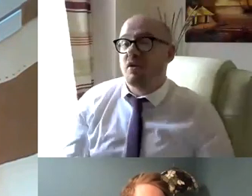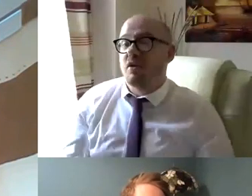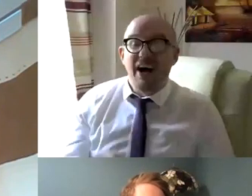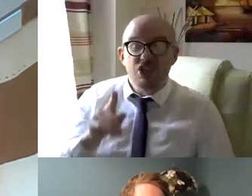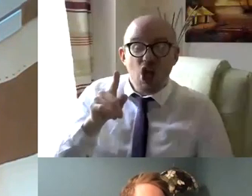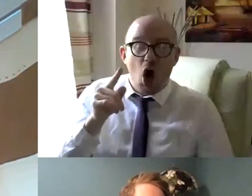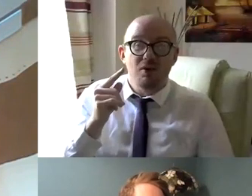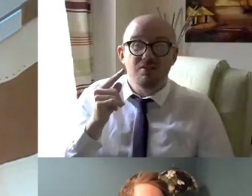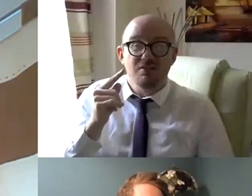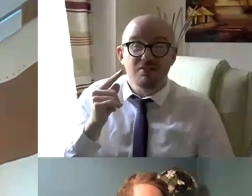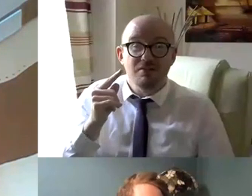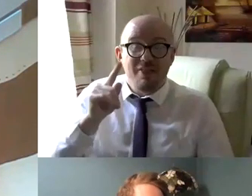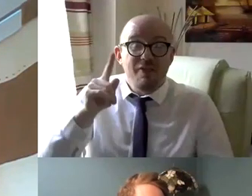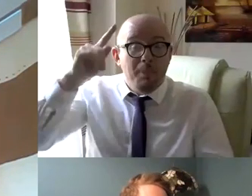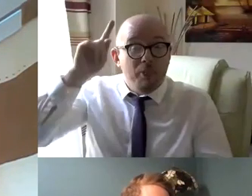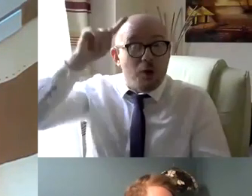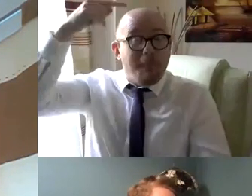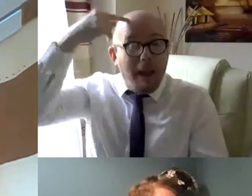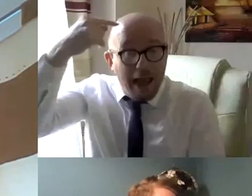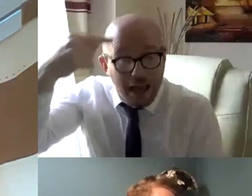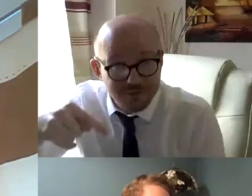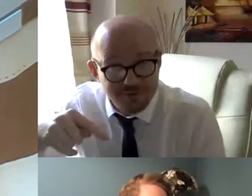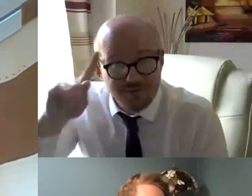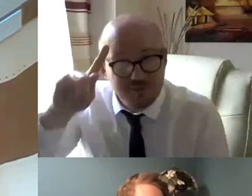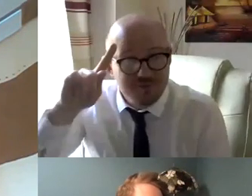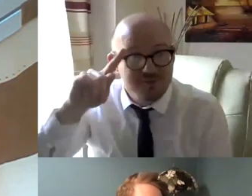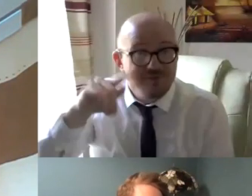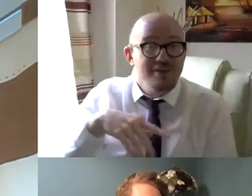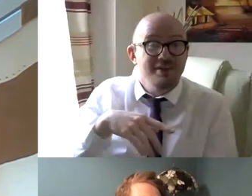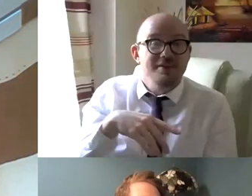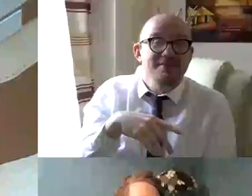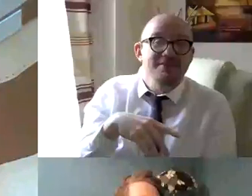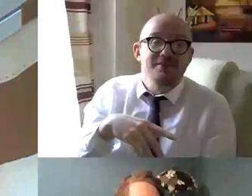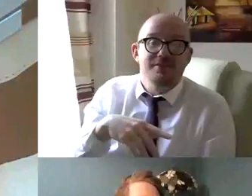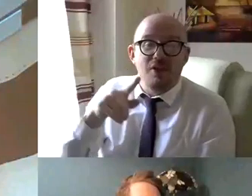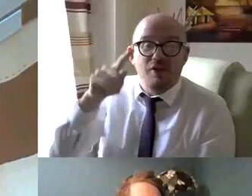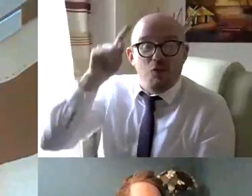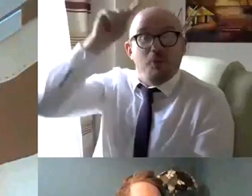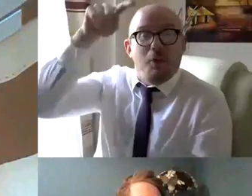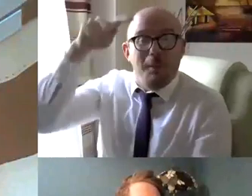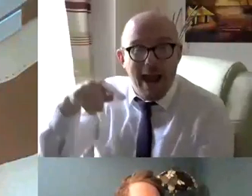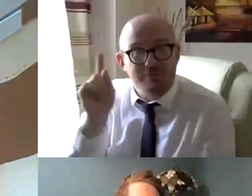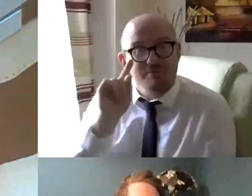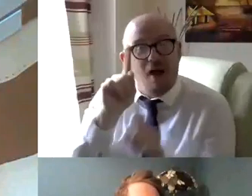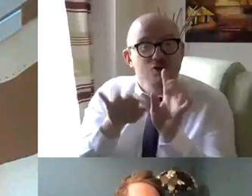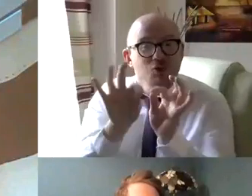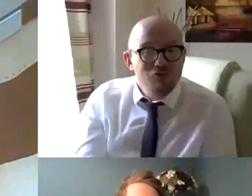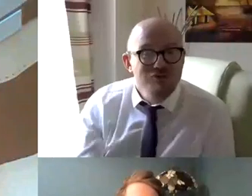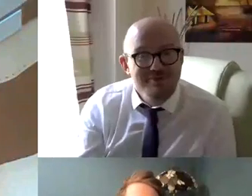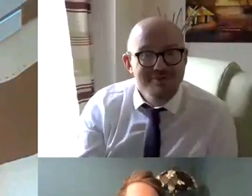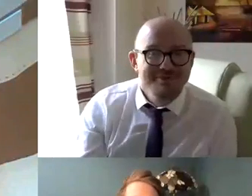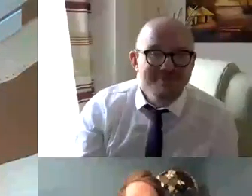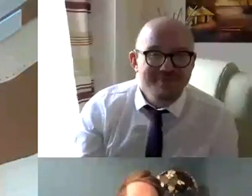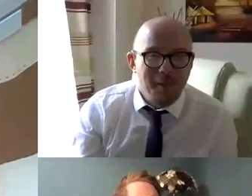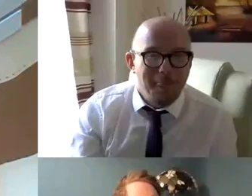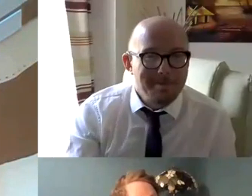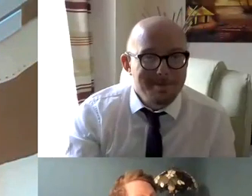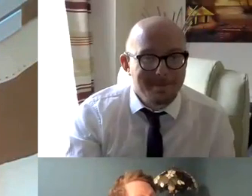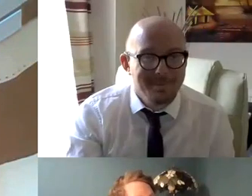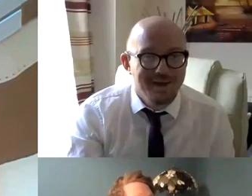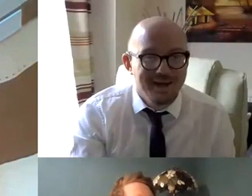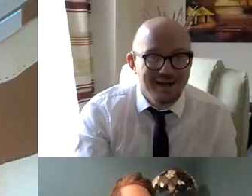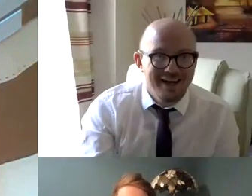religion within that wider group could help to class deaf people as an ethnic group. So